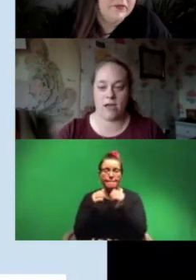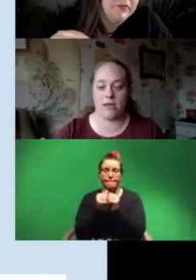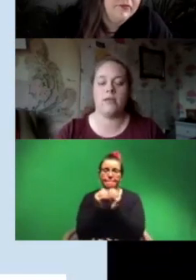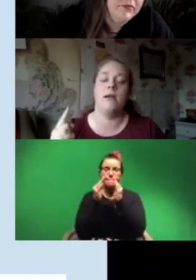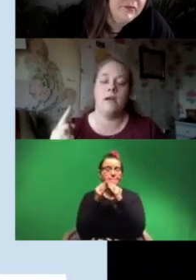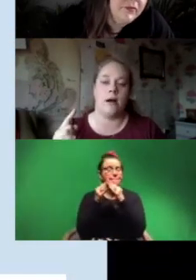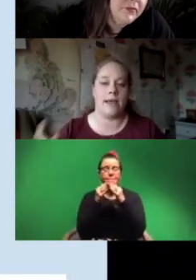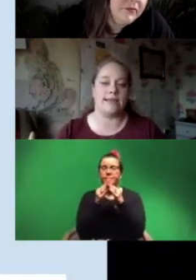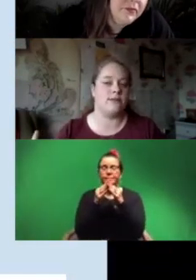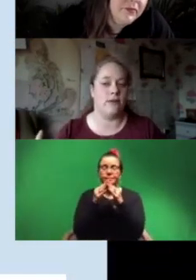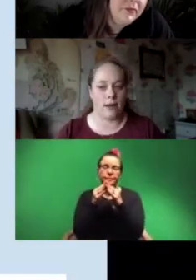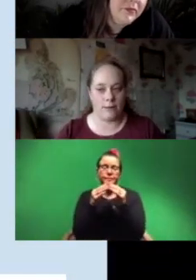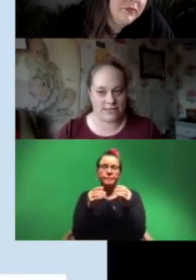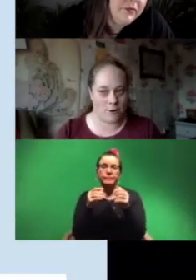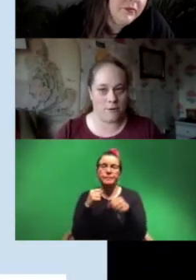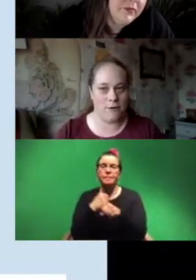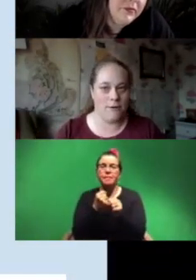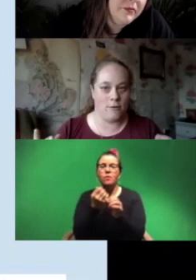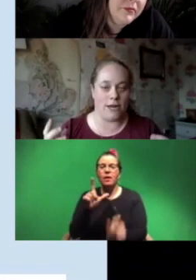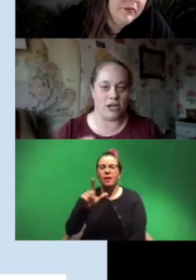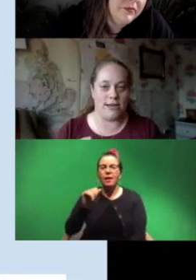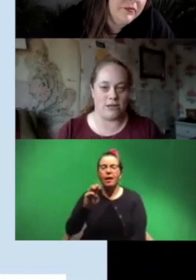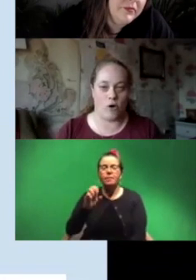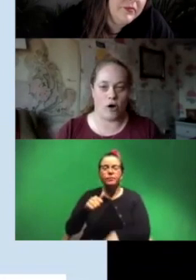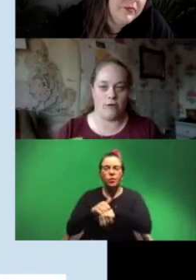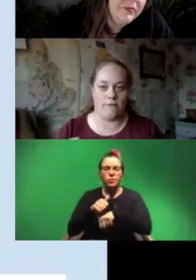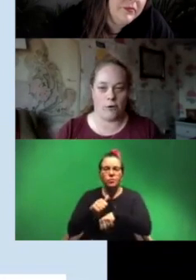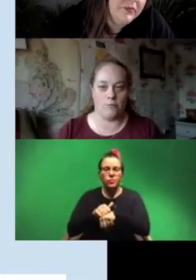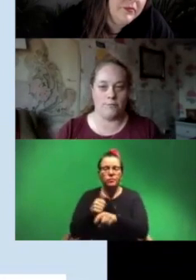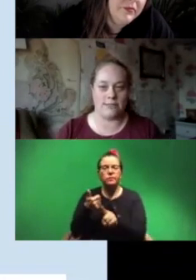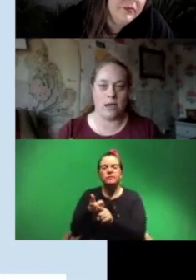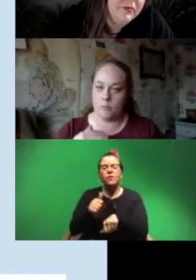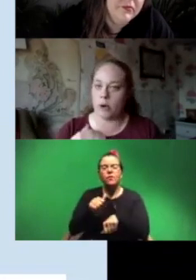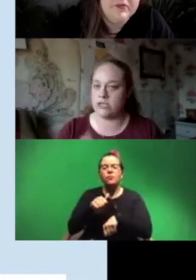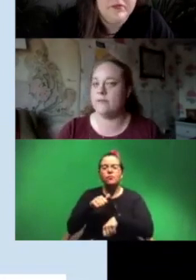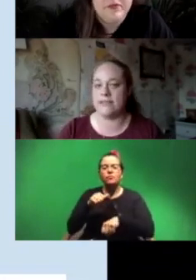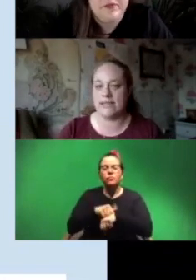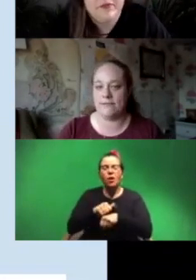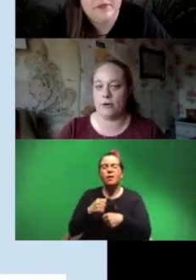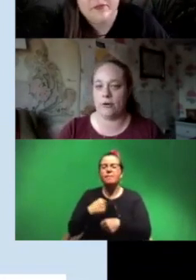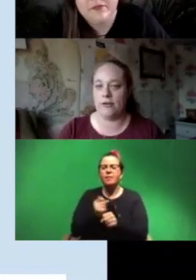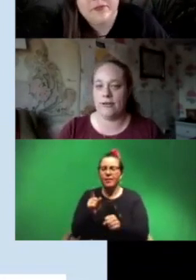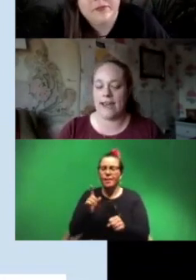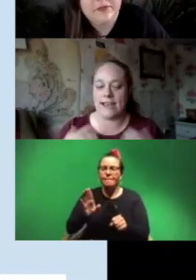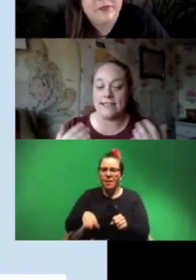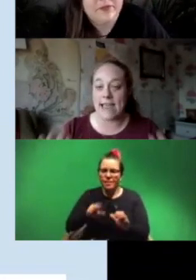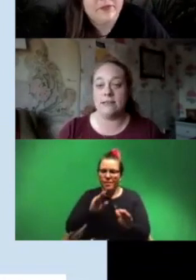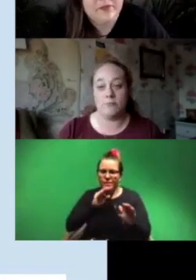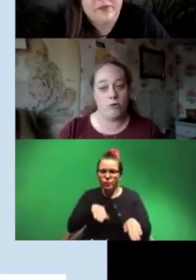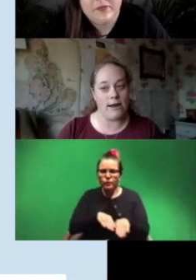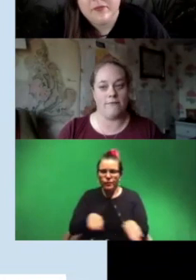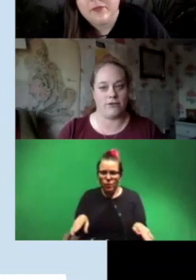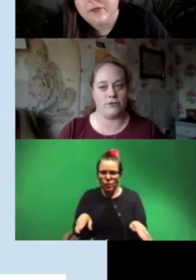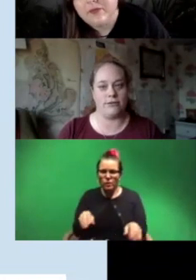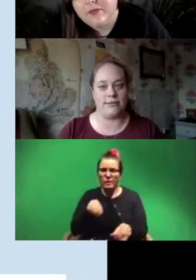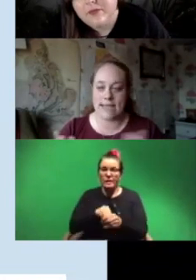the Earth, are made out of limestone, which is a rock that forms at the bottom of the sea floor. And it contains